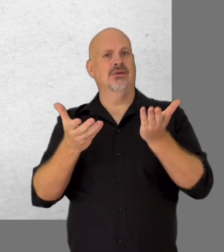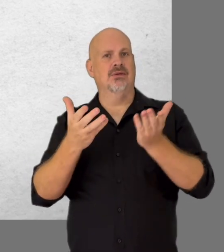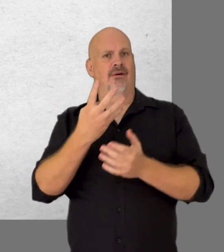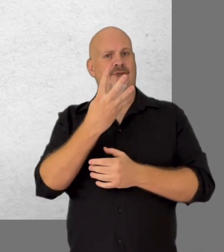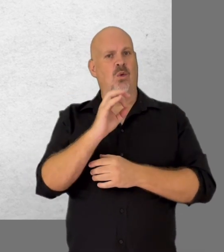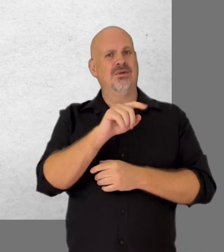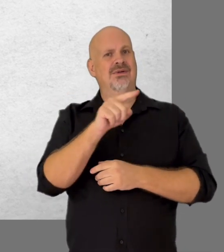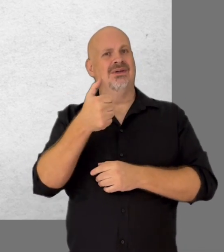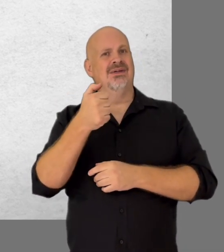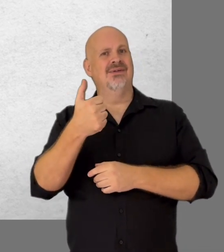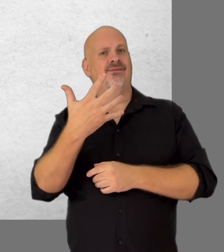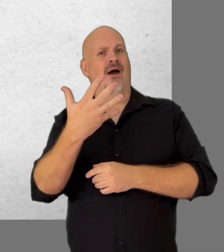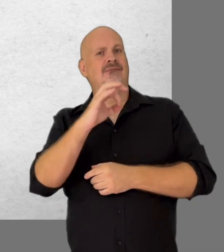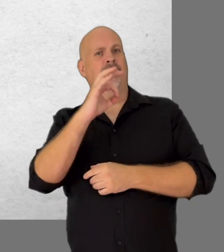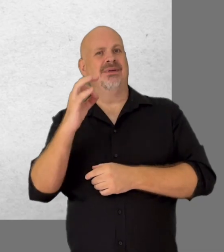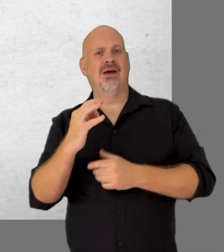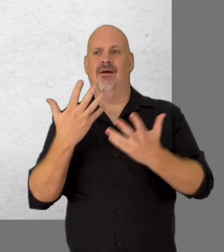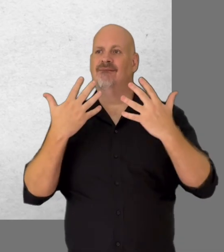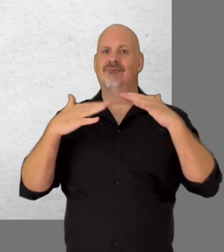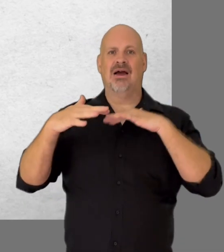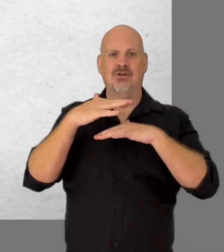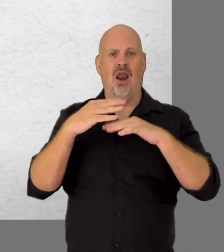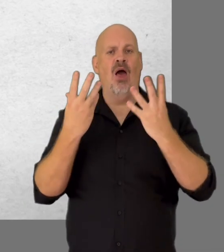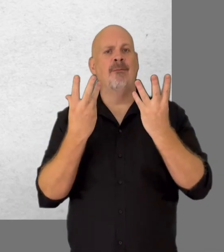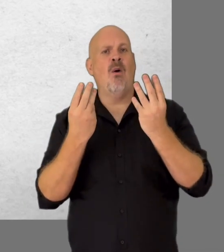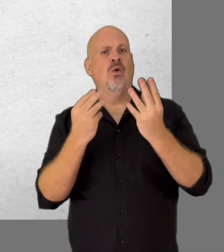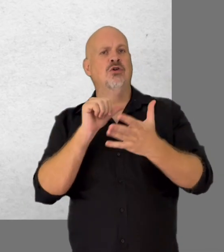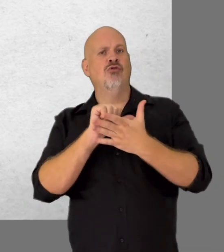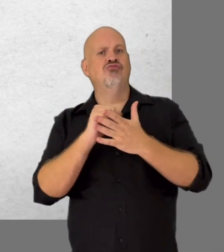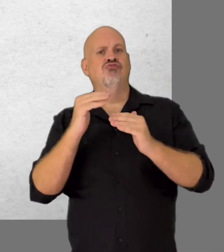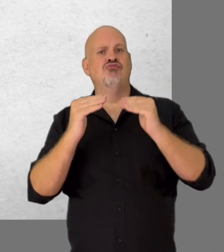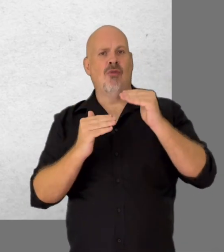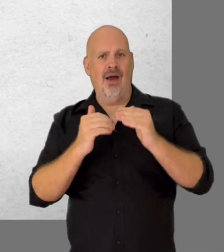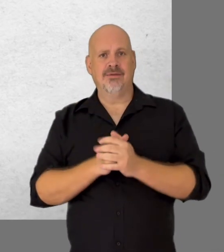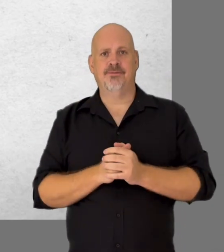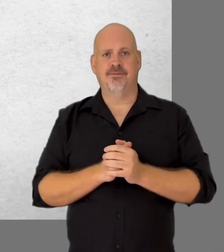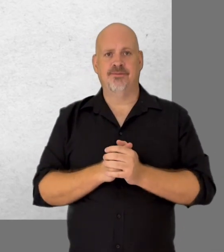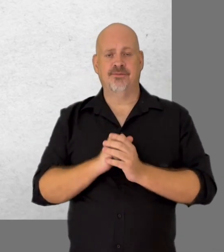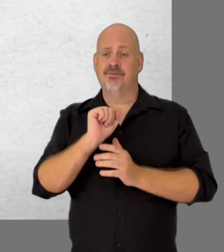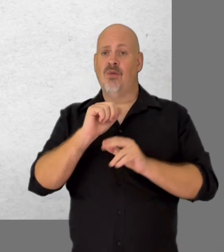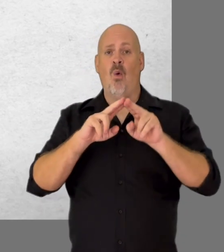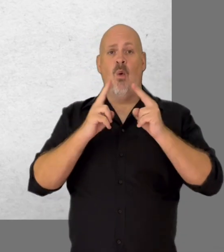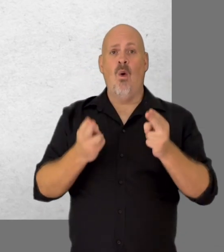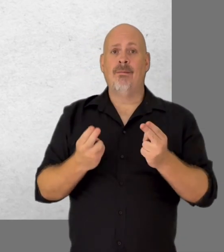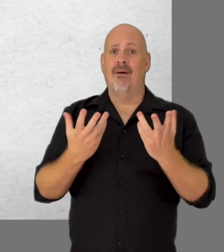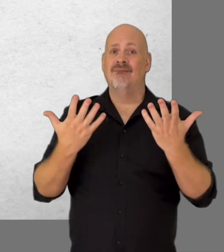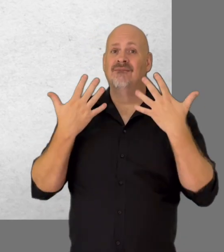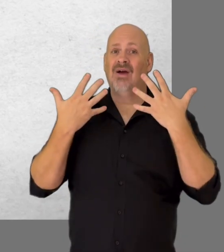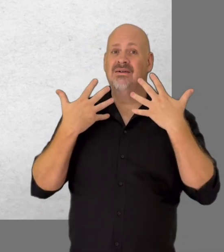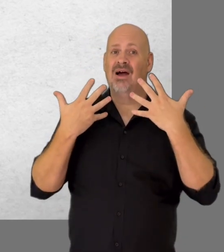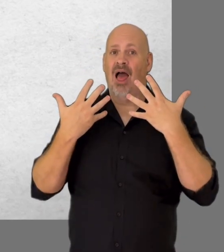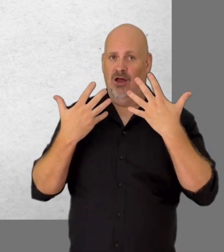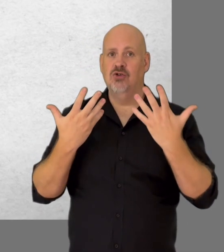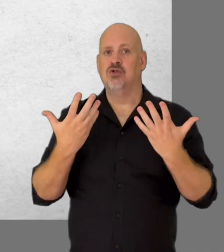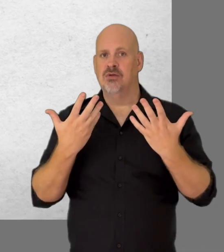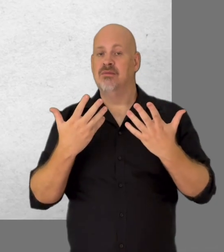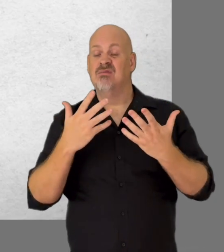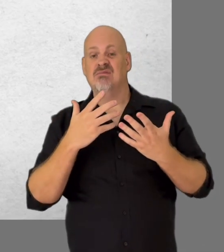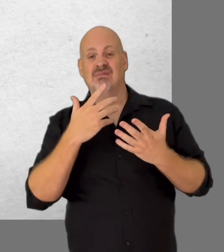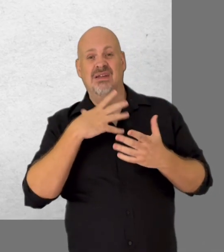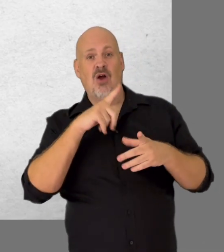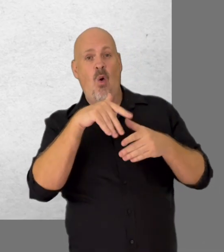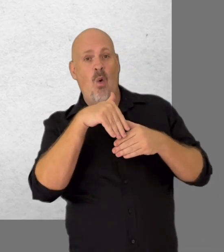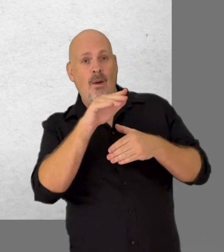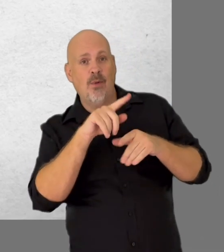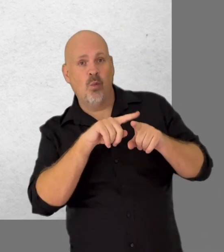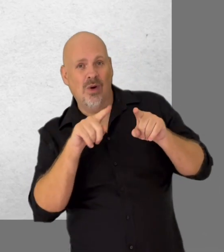and good ventilation to get rid of excess vapour. Try to understand your home's ventilation system if it has one. This can mean